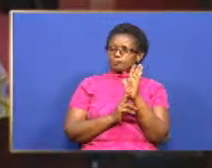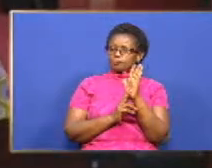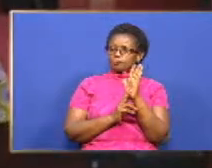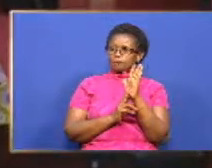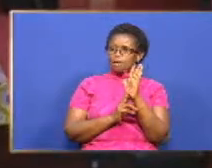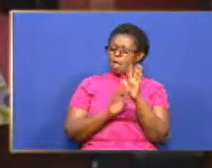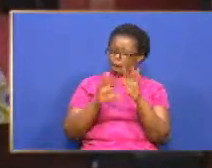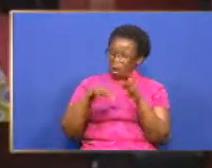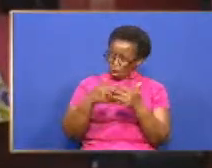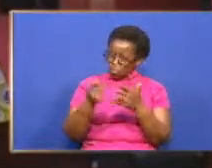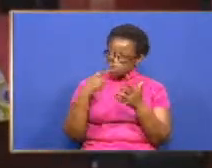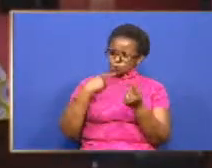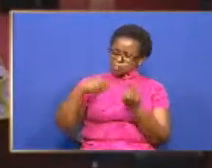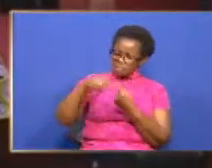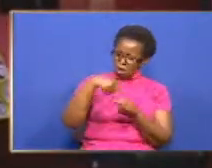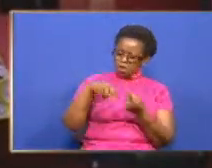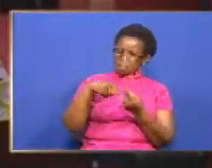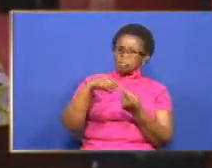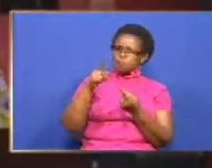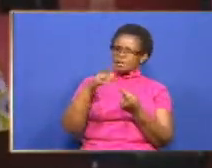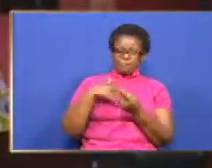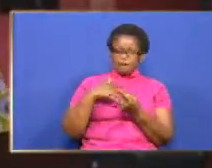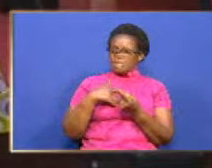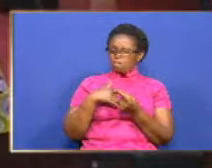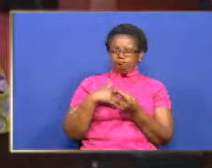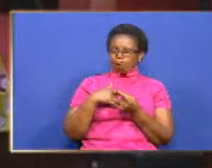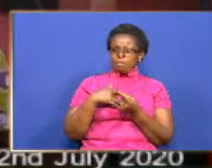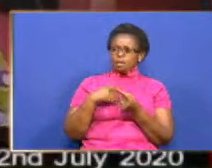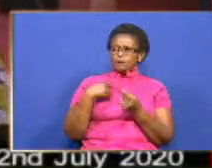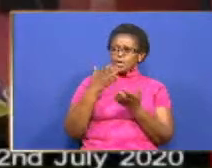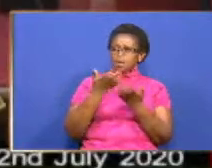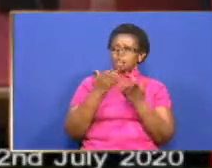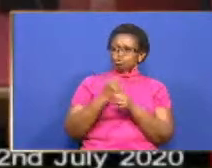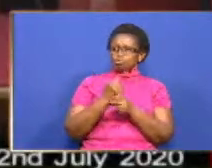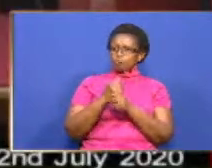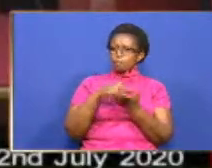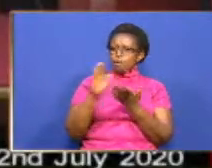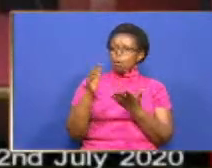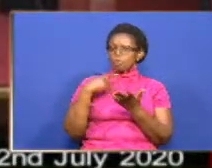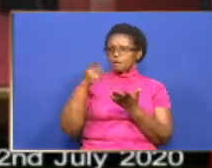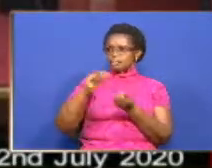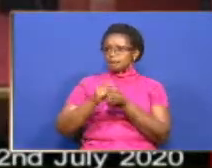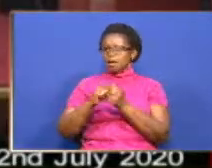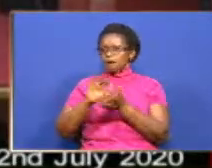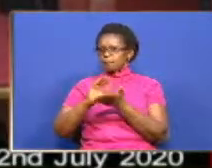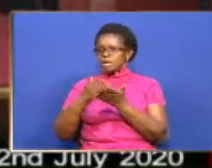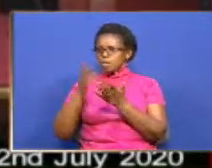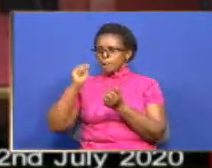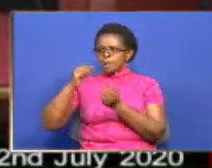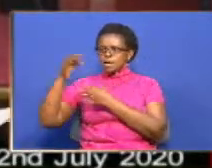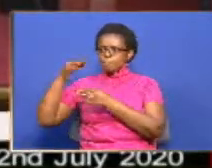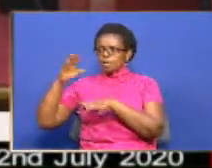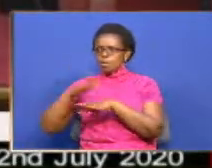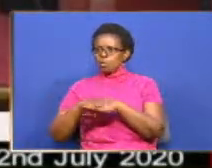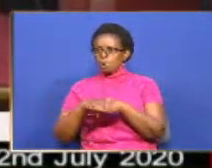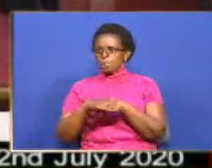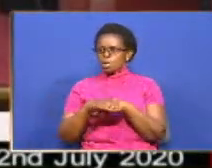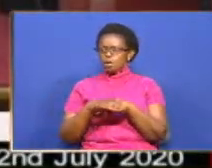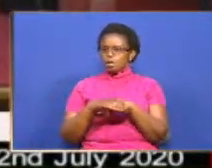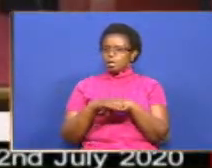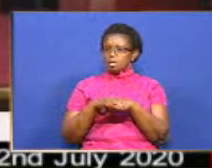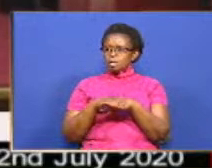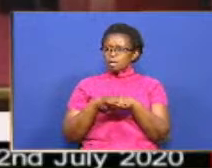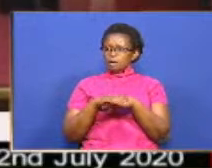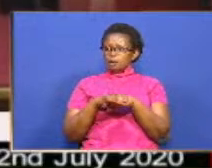felt there's something more that we need to do so that it can be a fund that can be relied on. Despite all